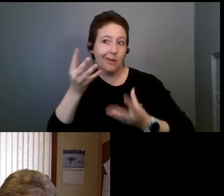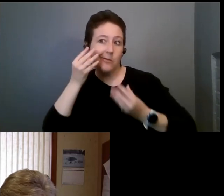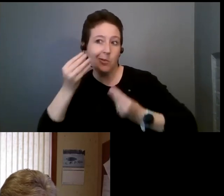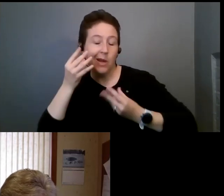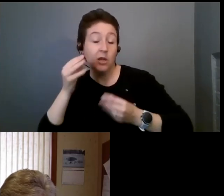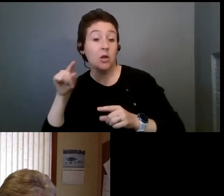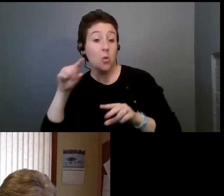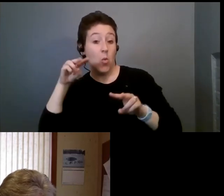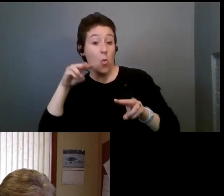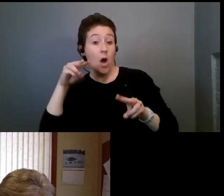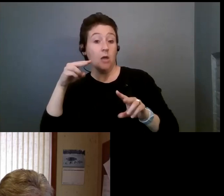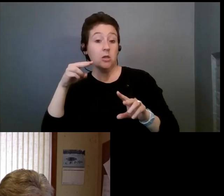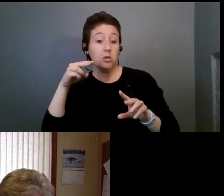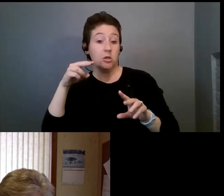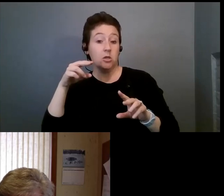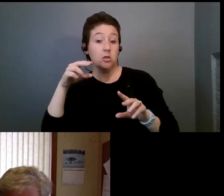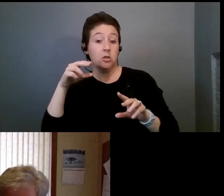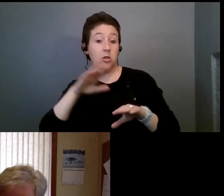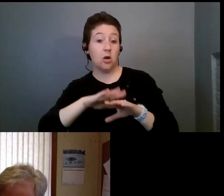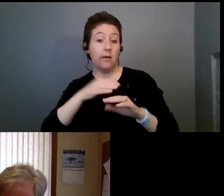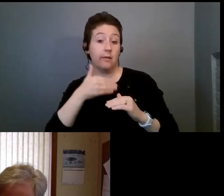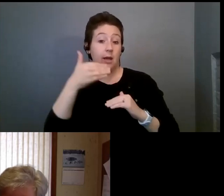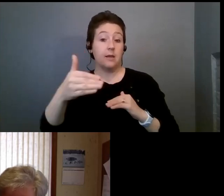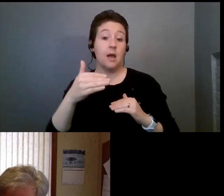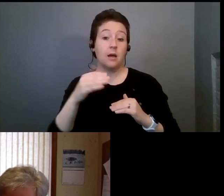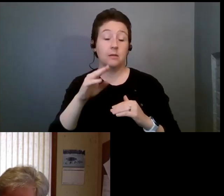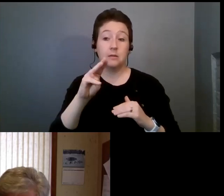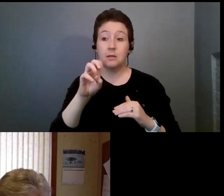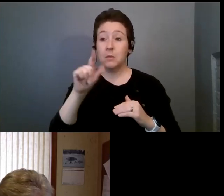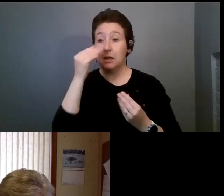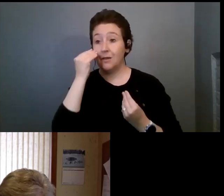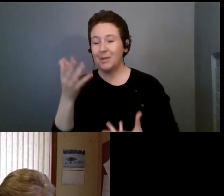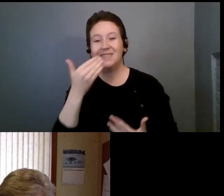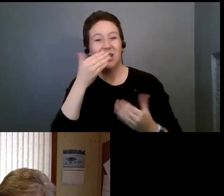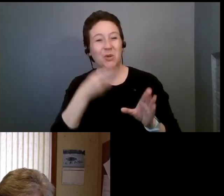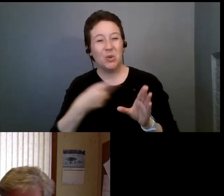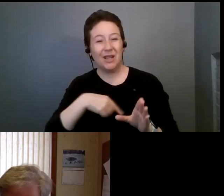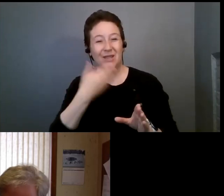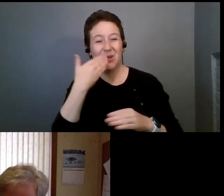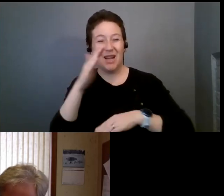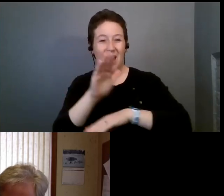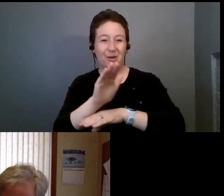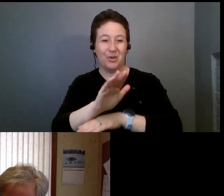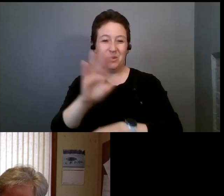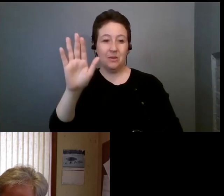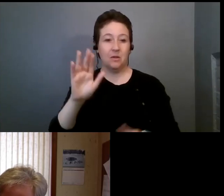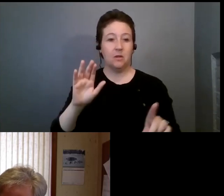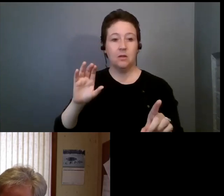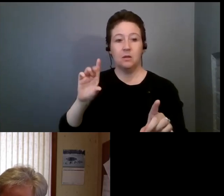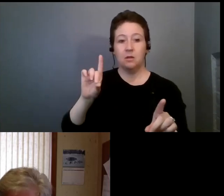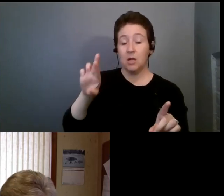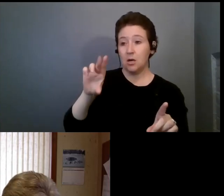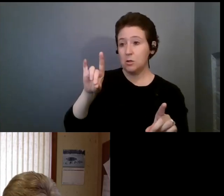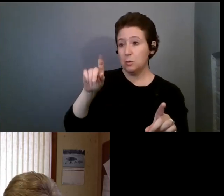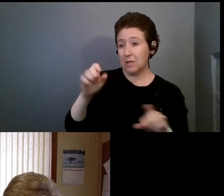lookout from us on our next media briefing. So thank you for joining us. Have a good afternoon. Right. Can I ask, before